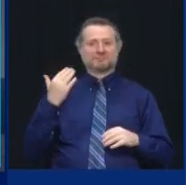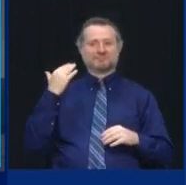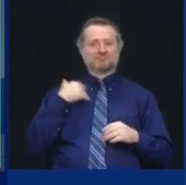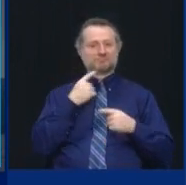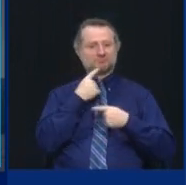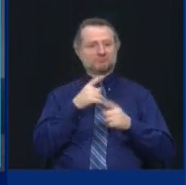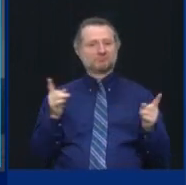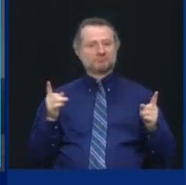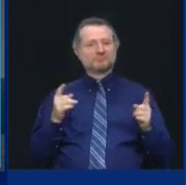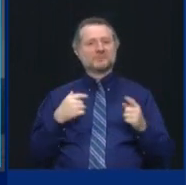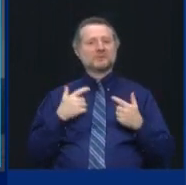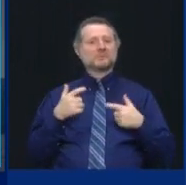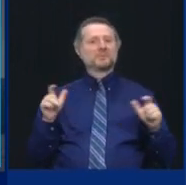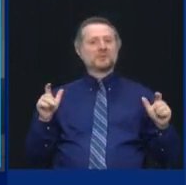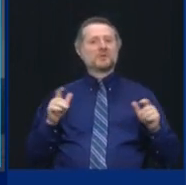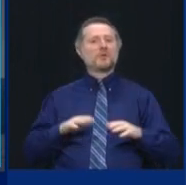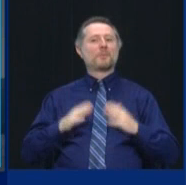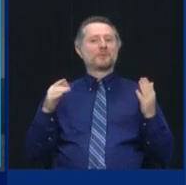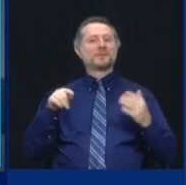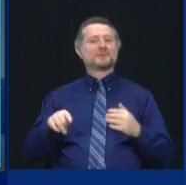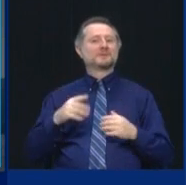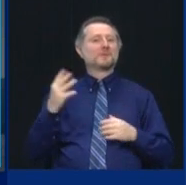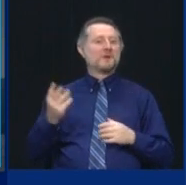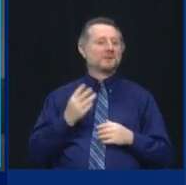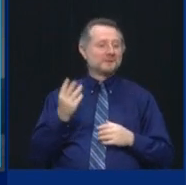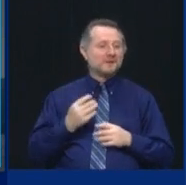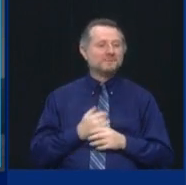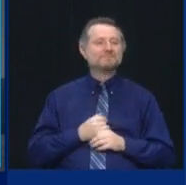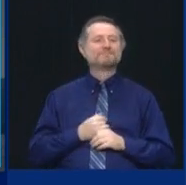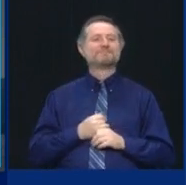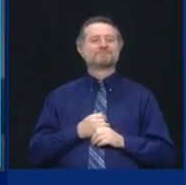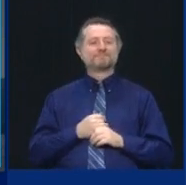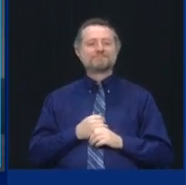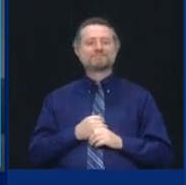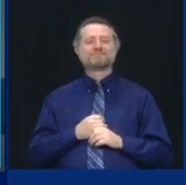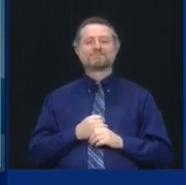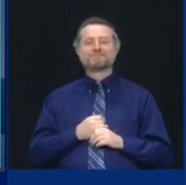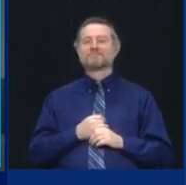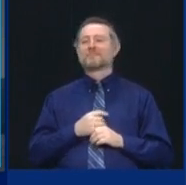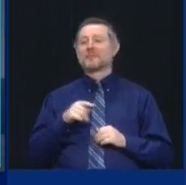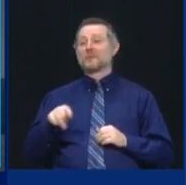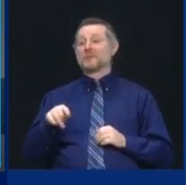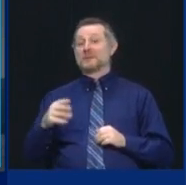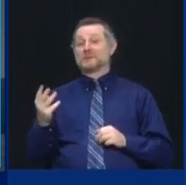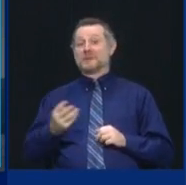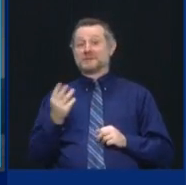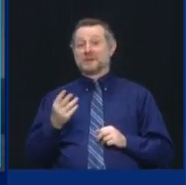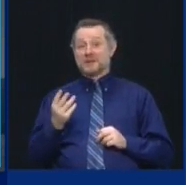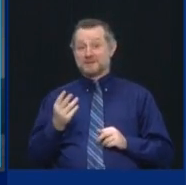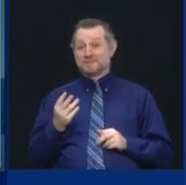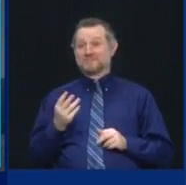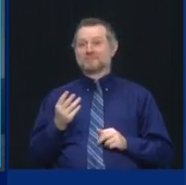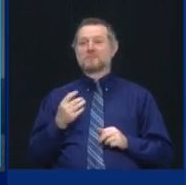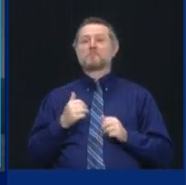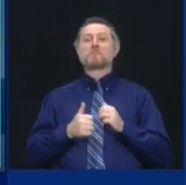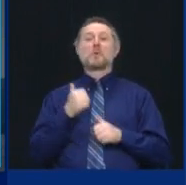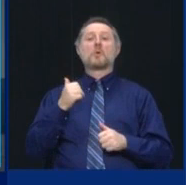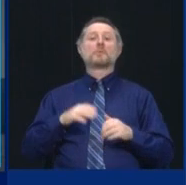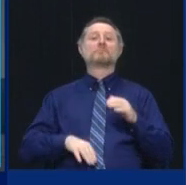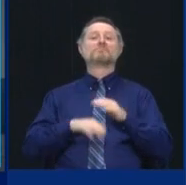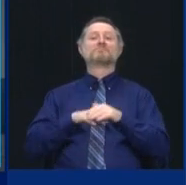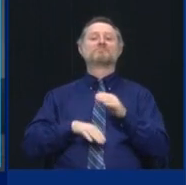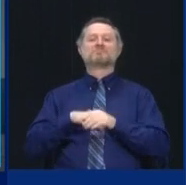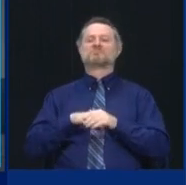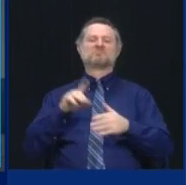our major reopening this Wednesday. So this Wednesday, most capacity restrictions are